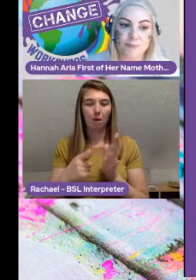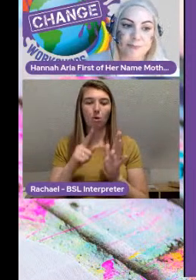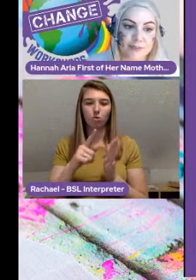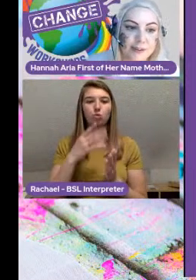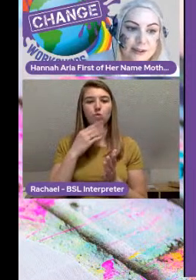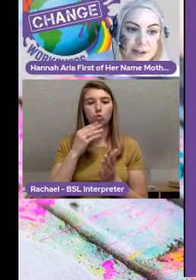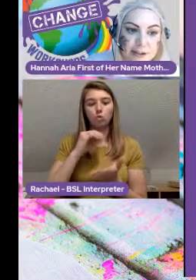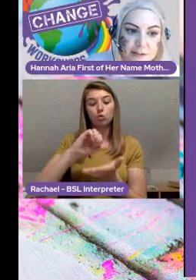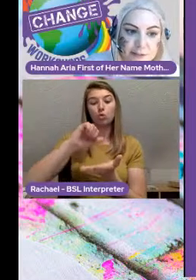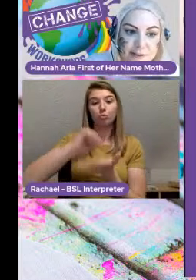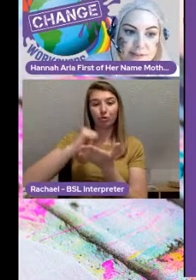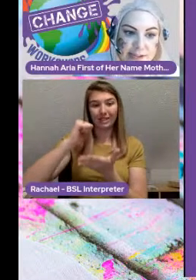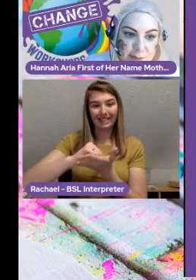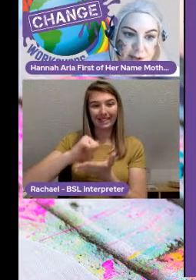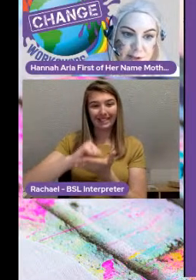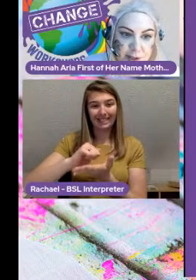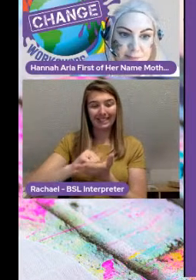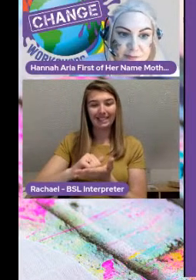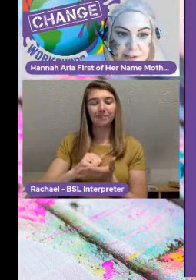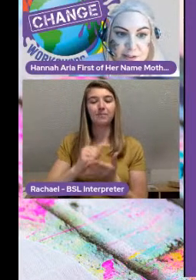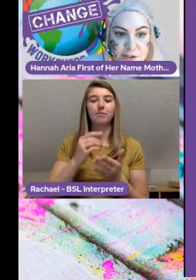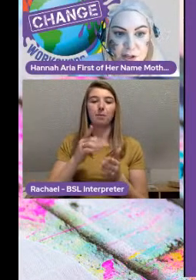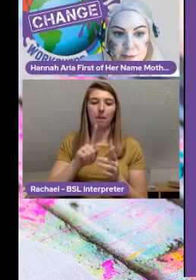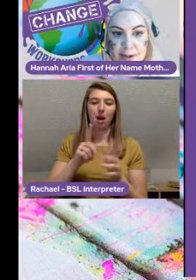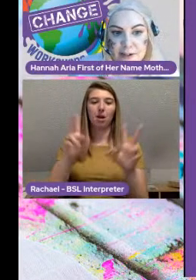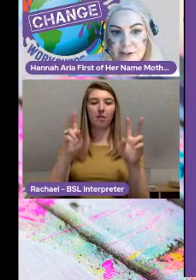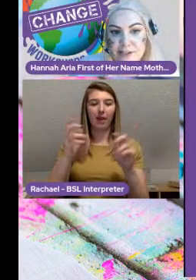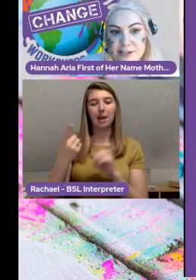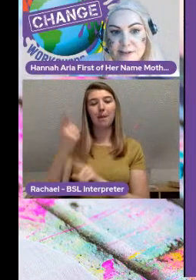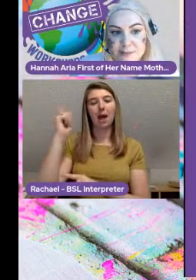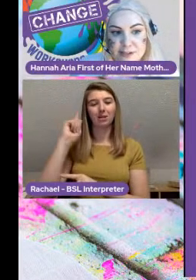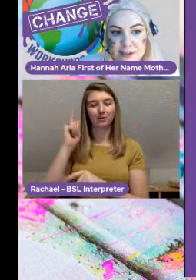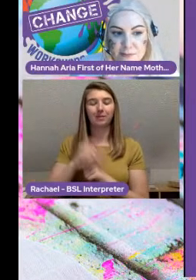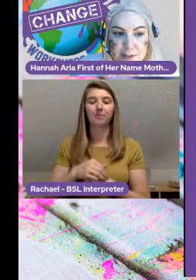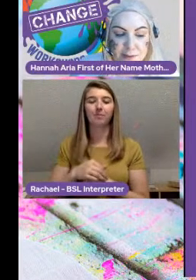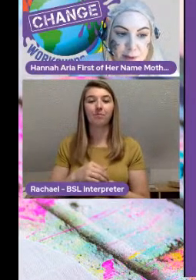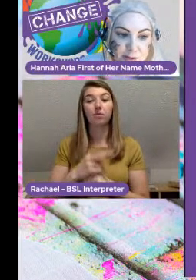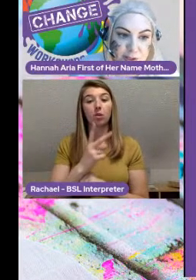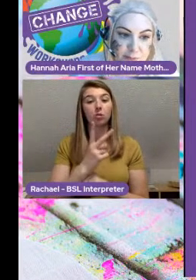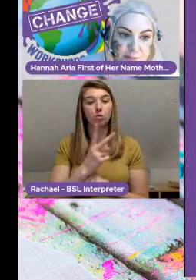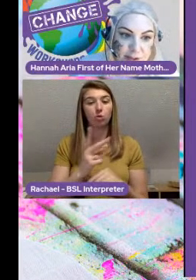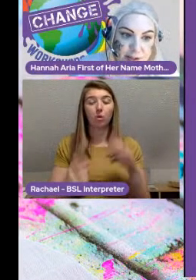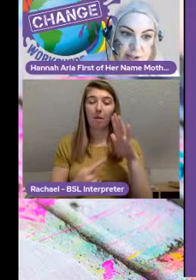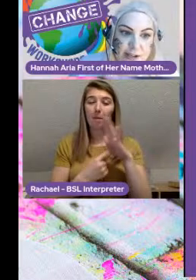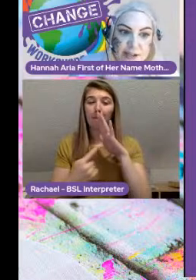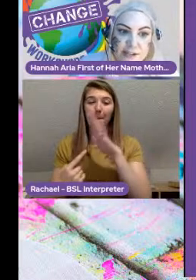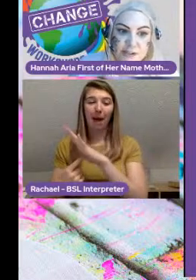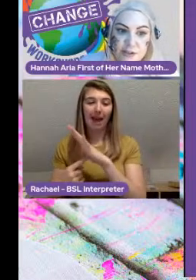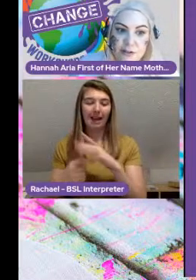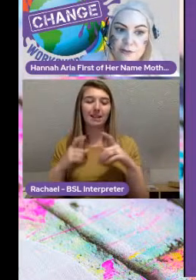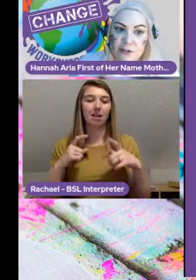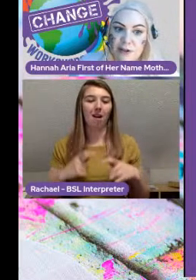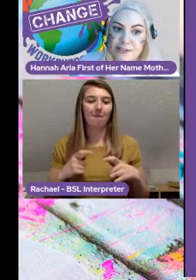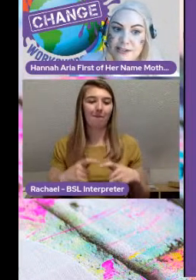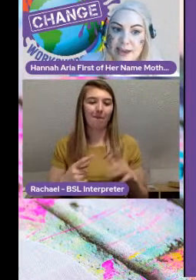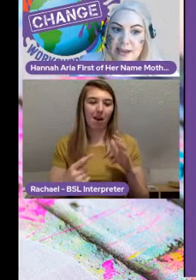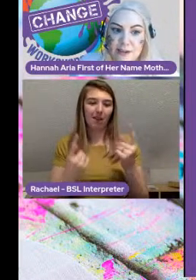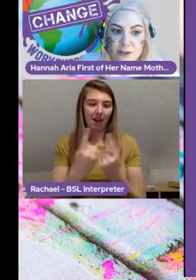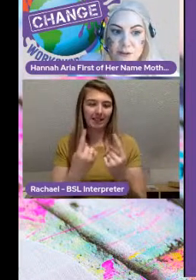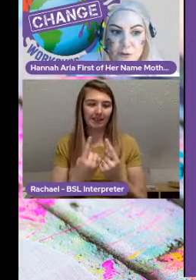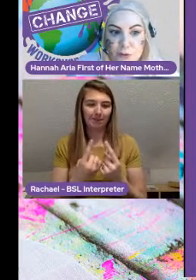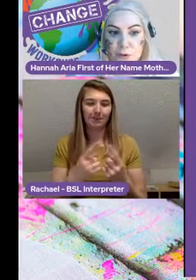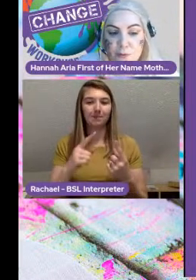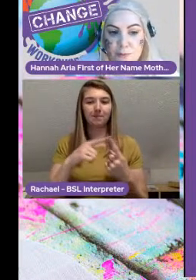is cool. For the theme Home Comfort, the two main items that give me the most comfort is an old